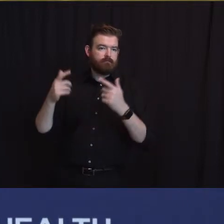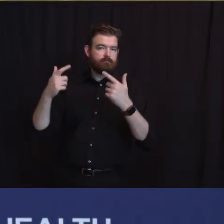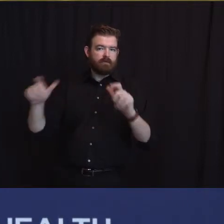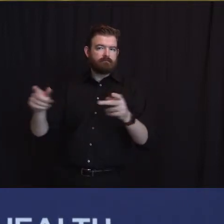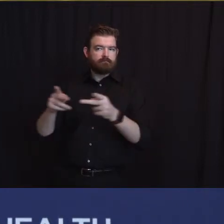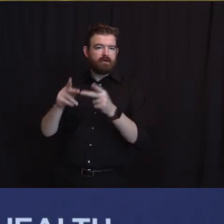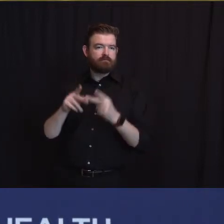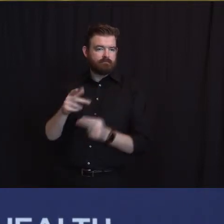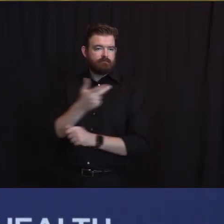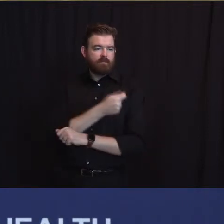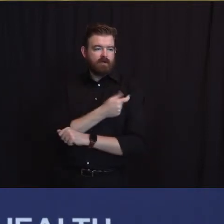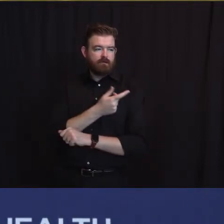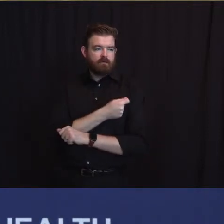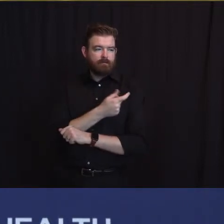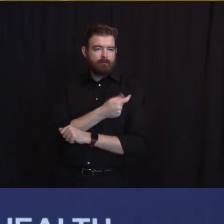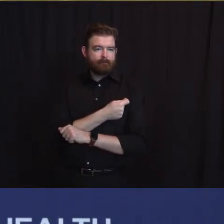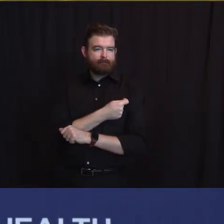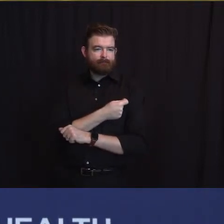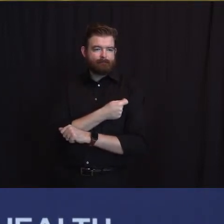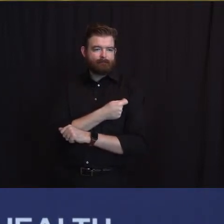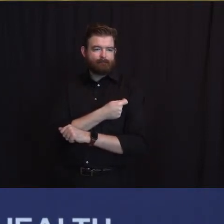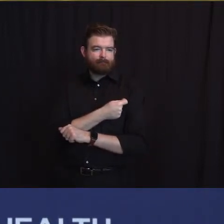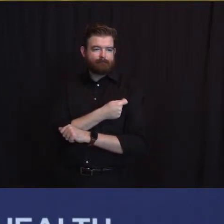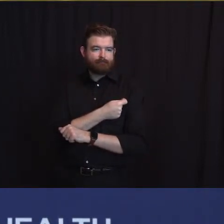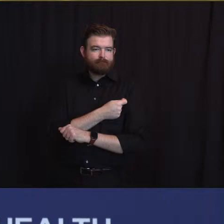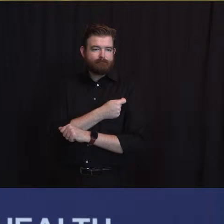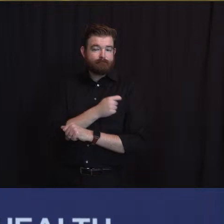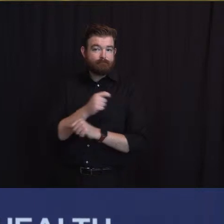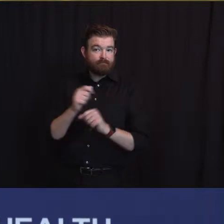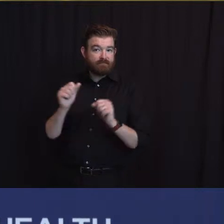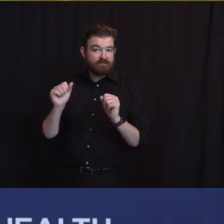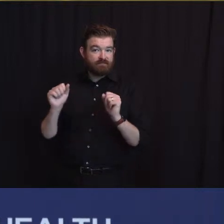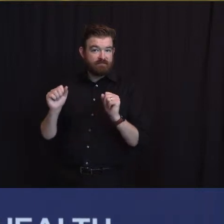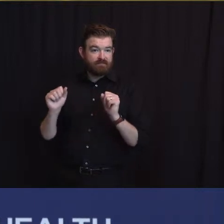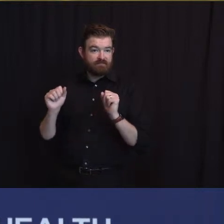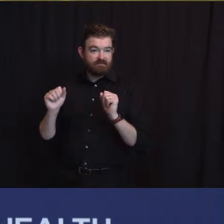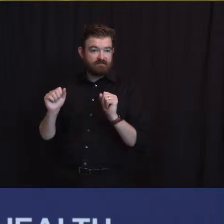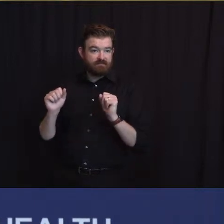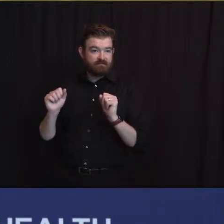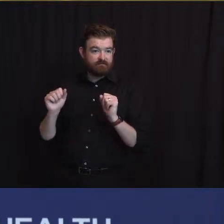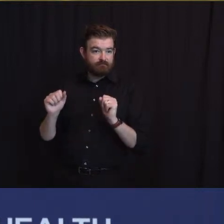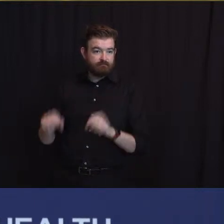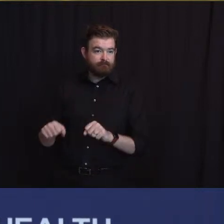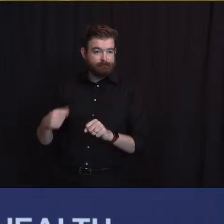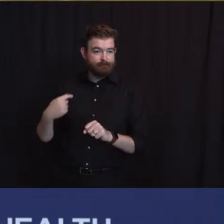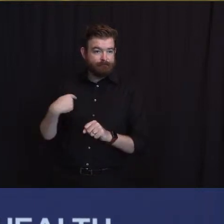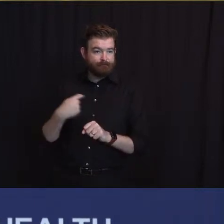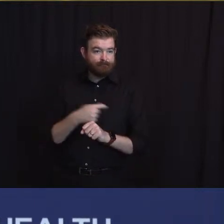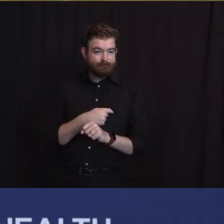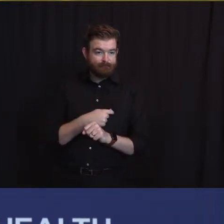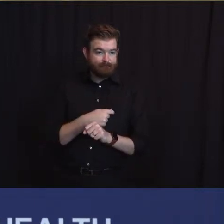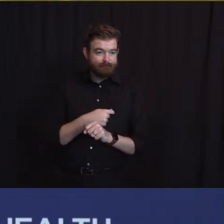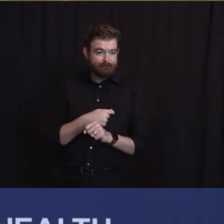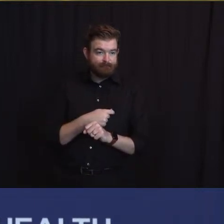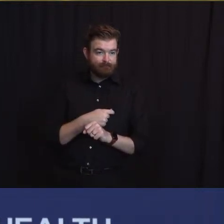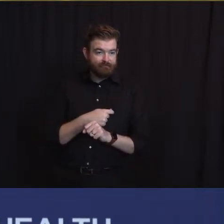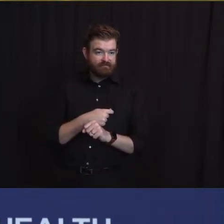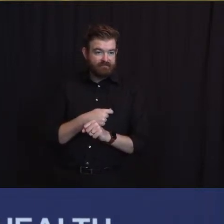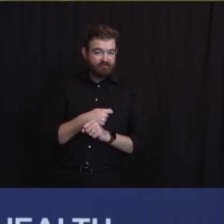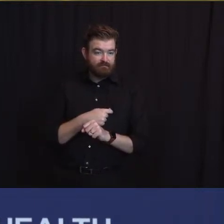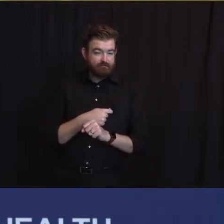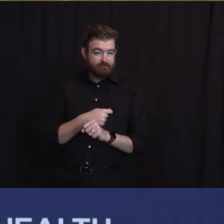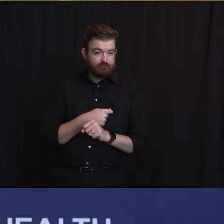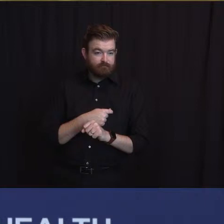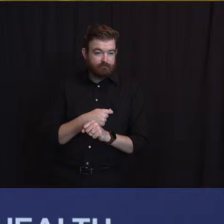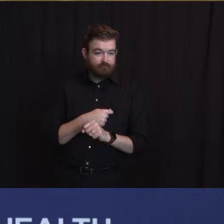better able to try to track down where and how those folks are getting infected to see if some behavior is more dangerous than others or